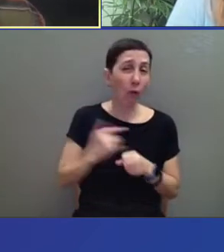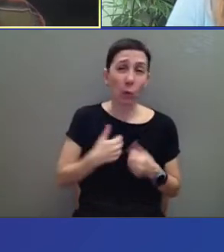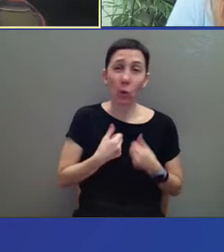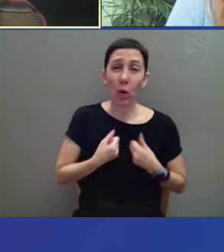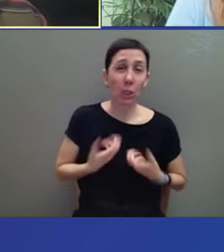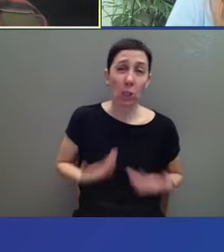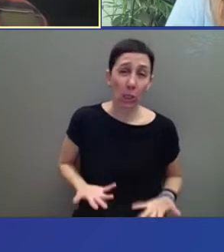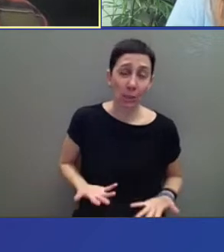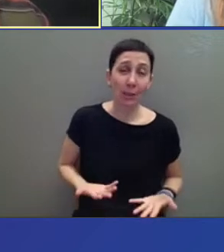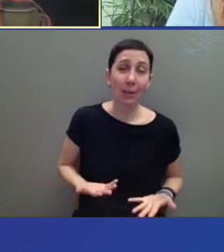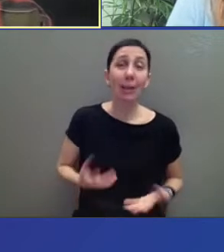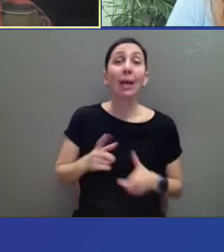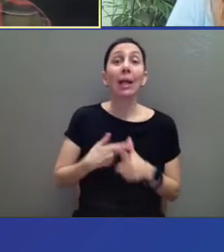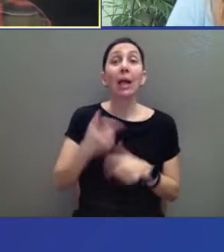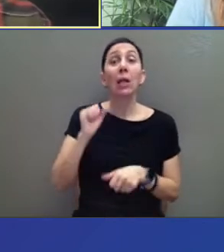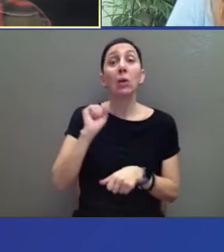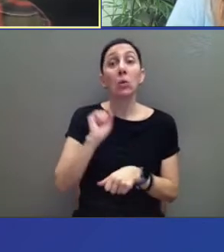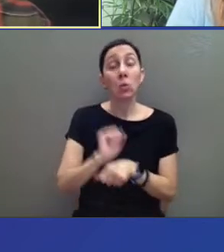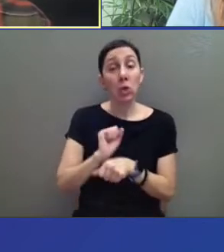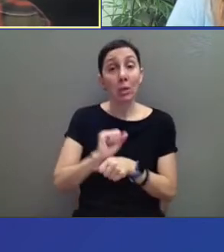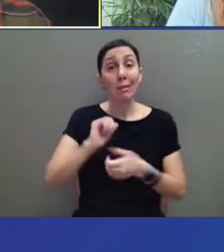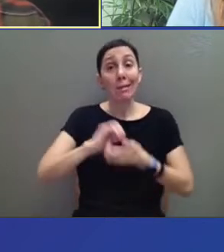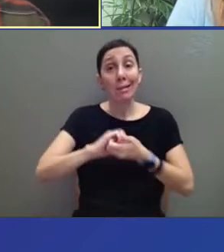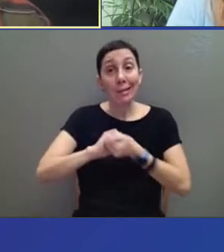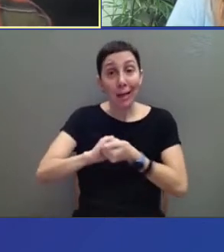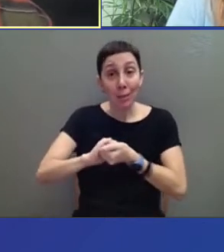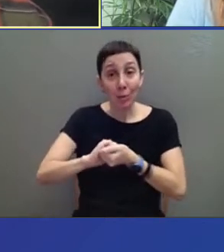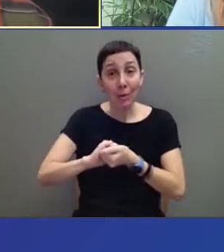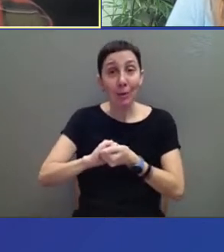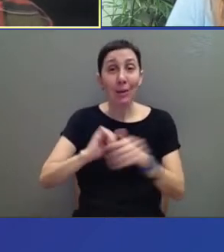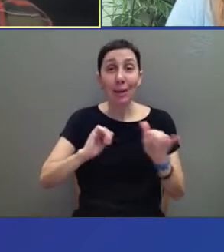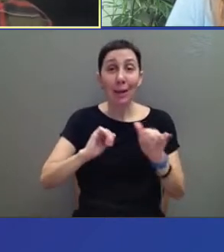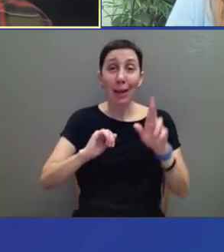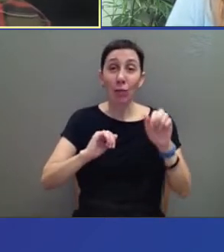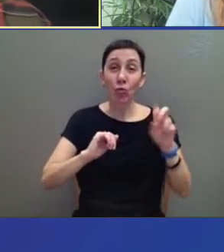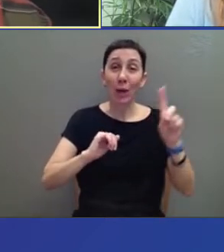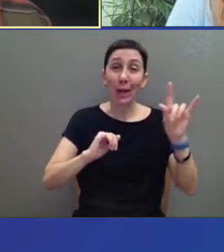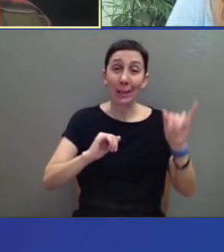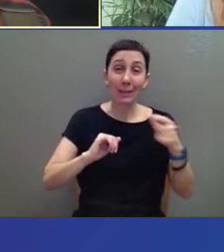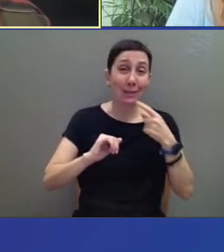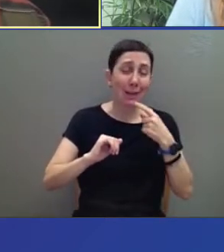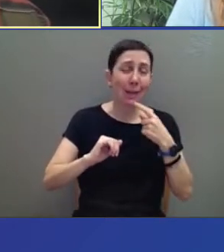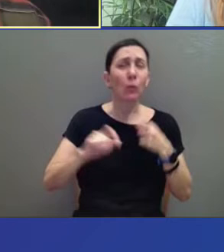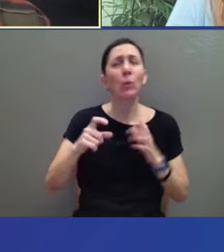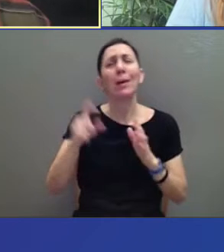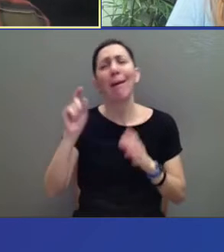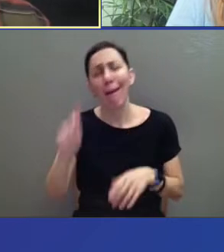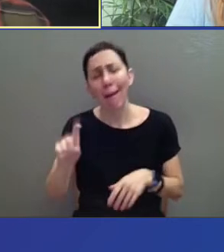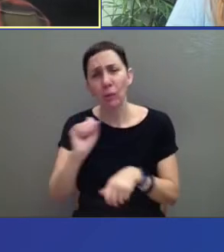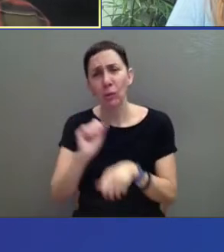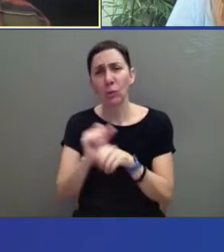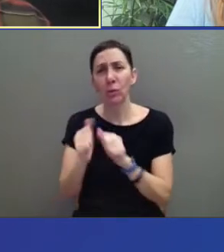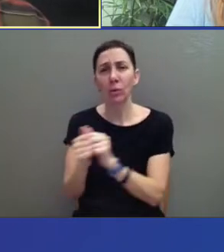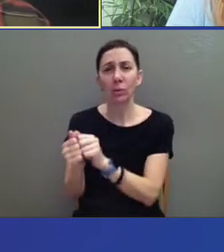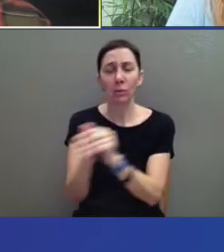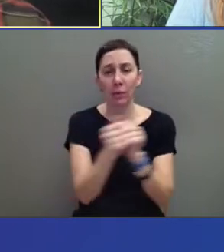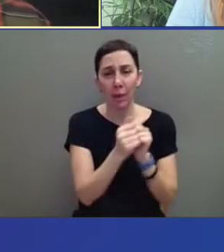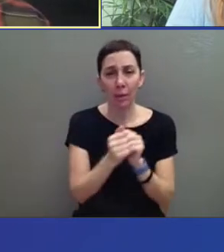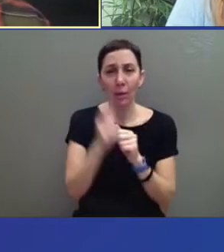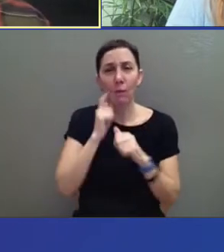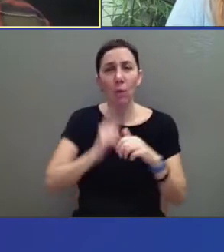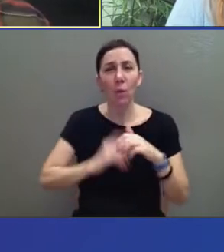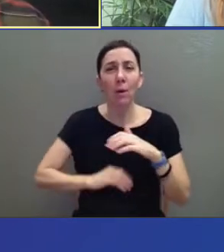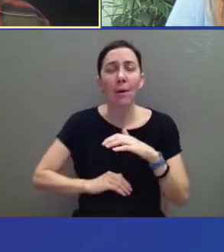Working collaboratively, and I think this goes to what Randi was saying earlier, was essential so that we could maximize